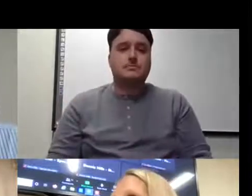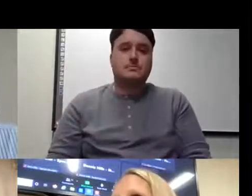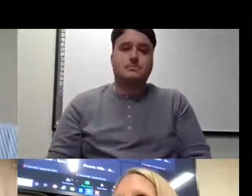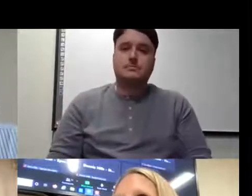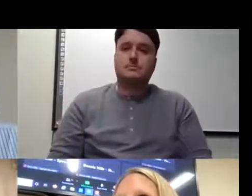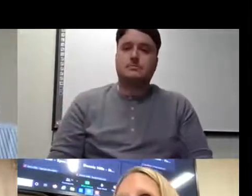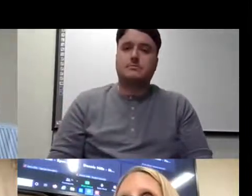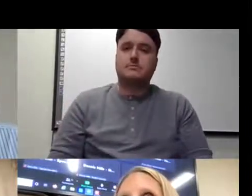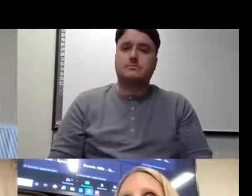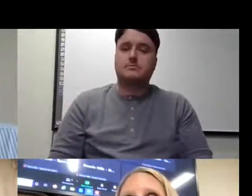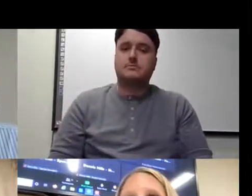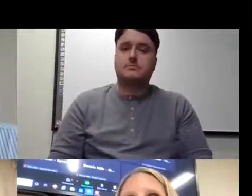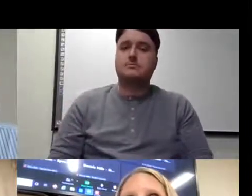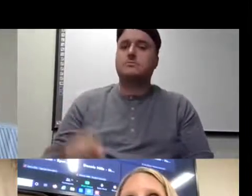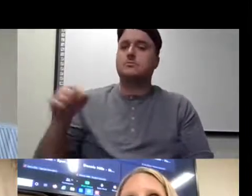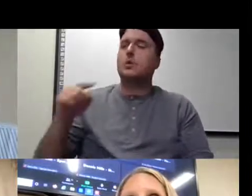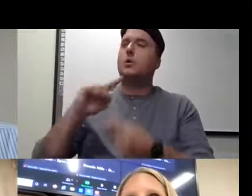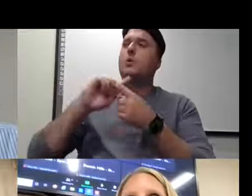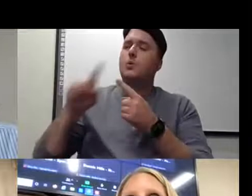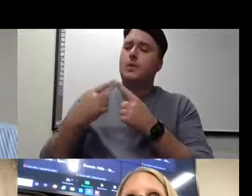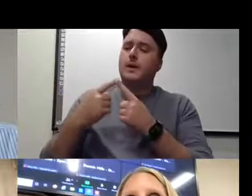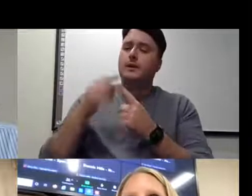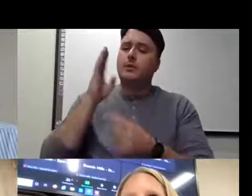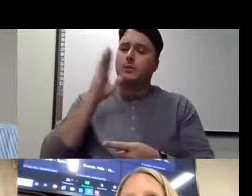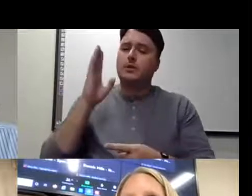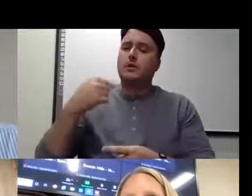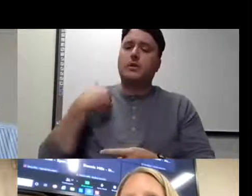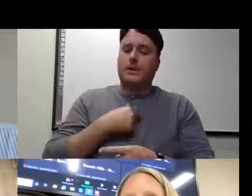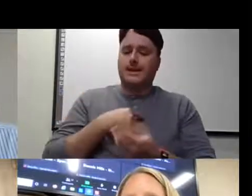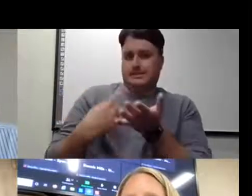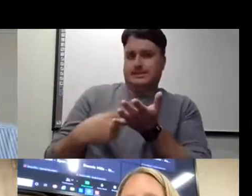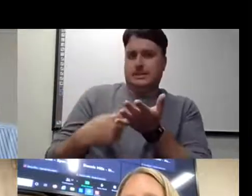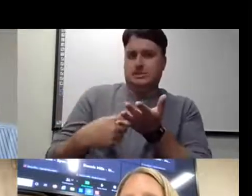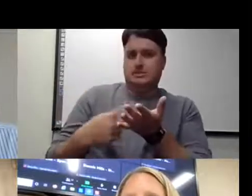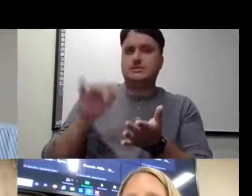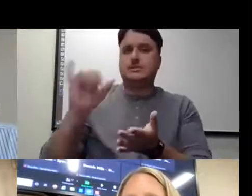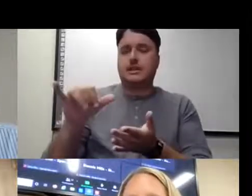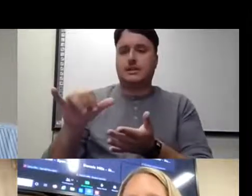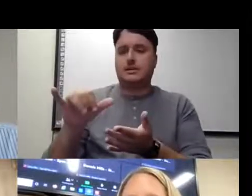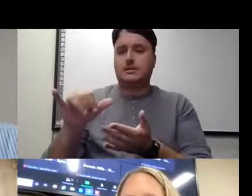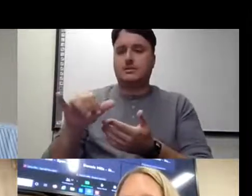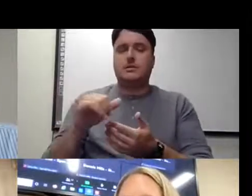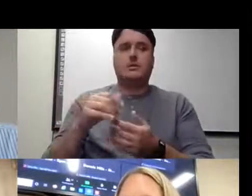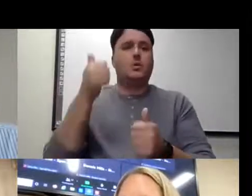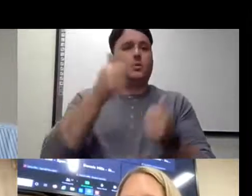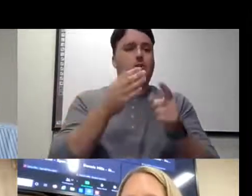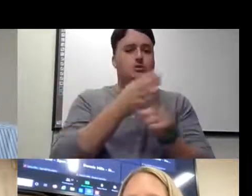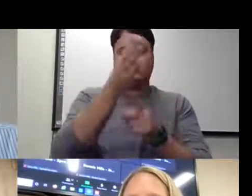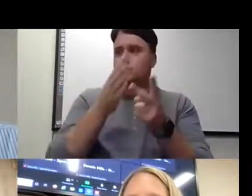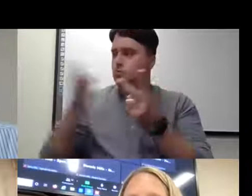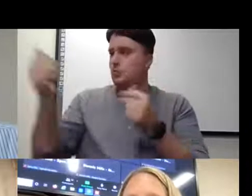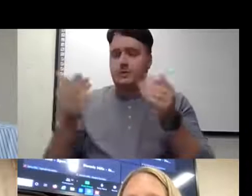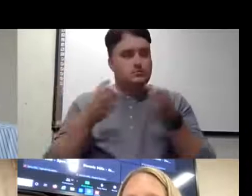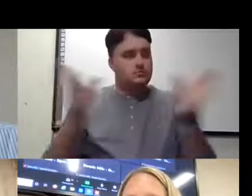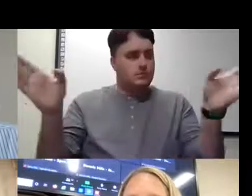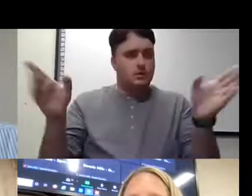And just a follow-up. So when will we discuss that, which direction we're going, and when will we